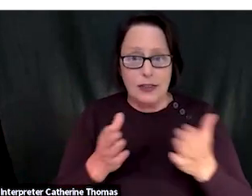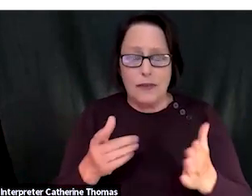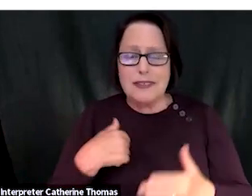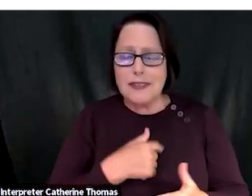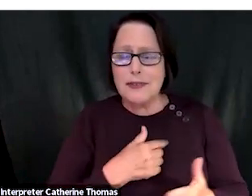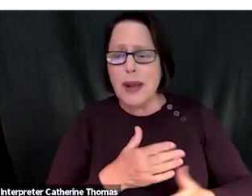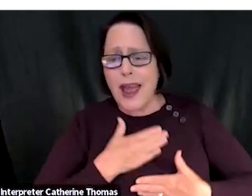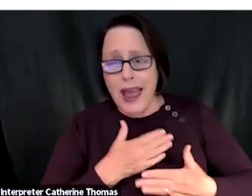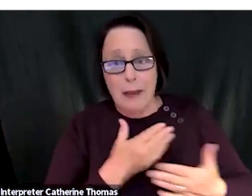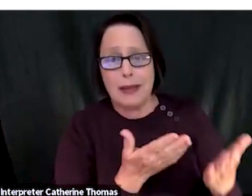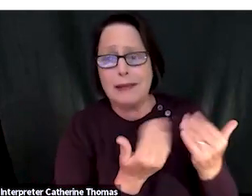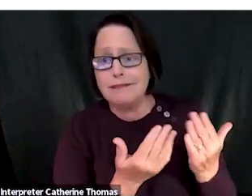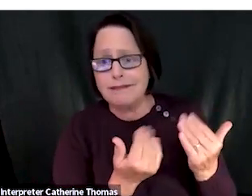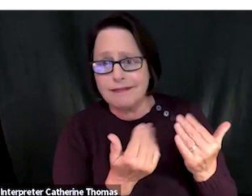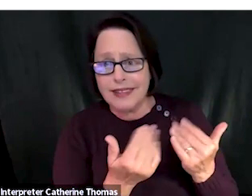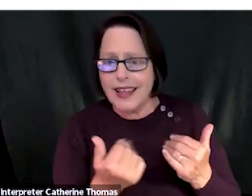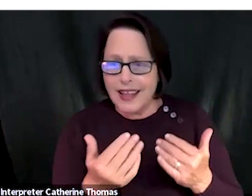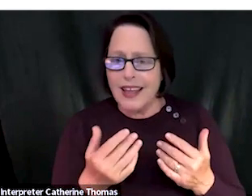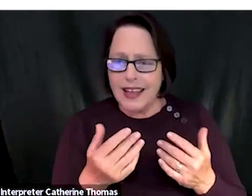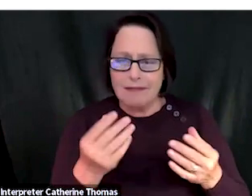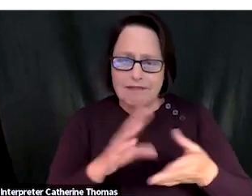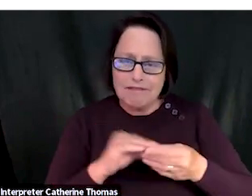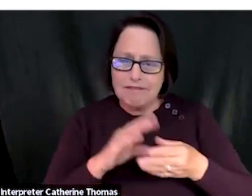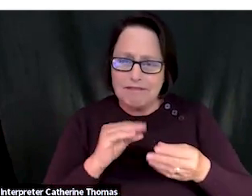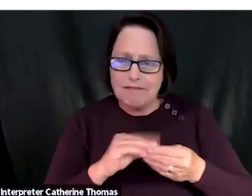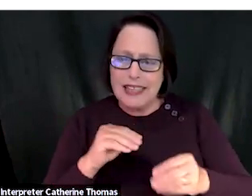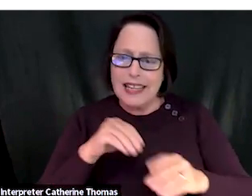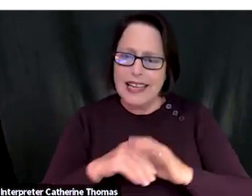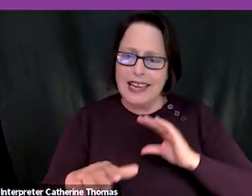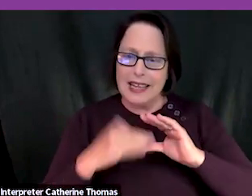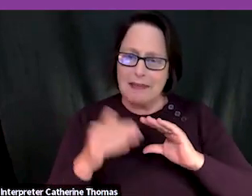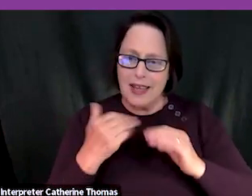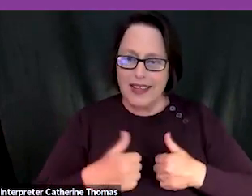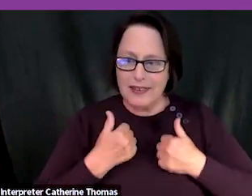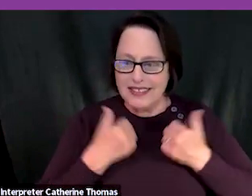to receive them at our email address here.